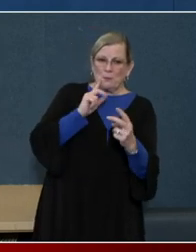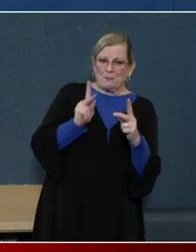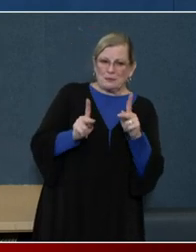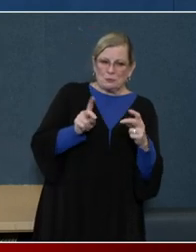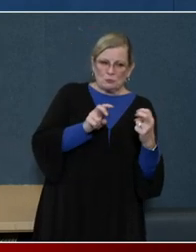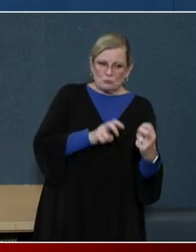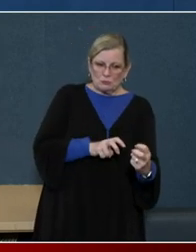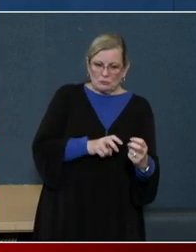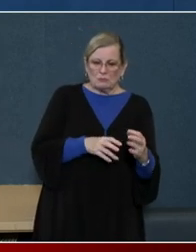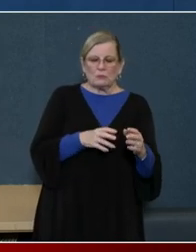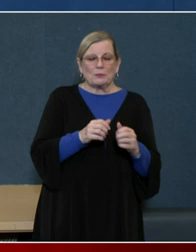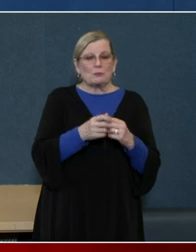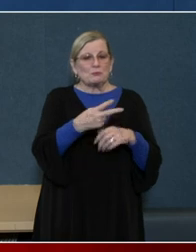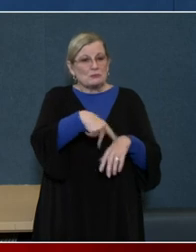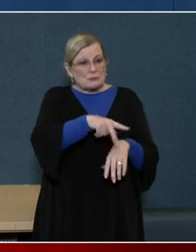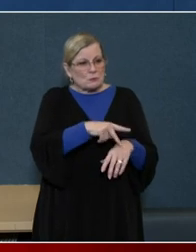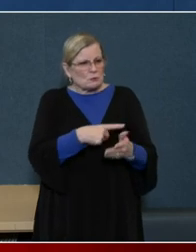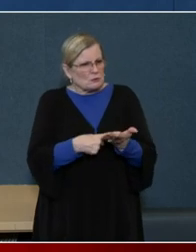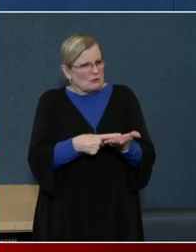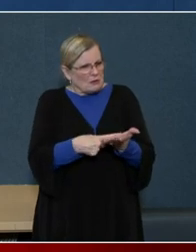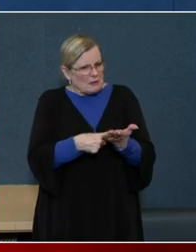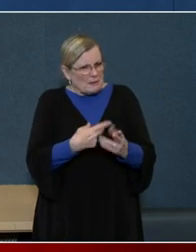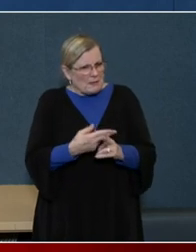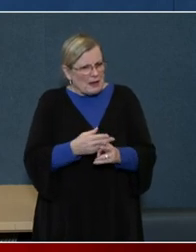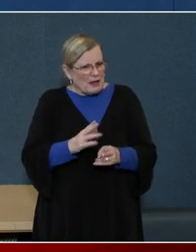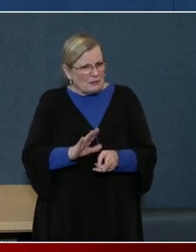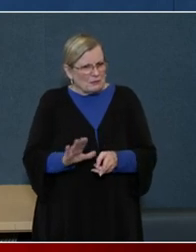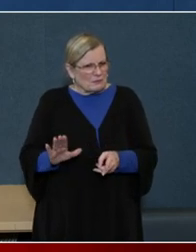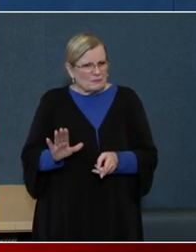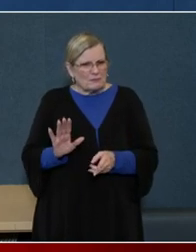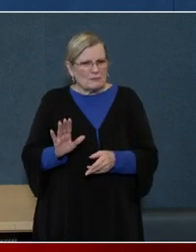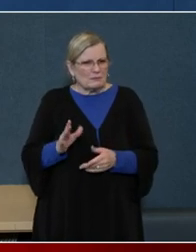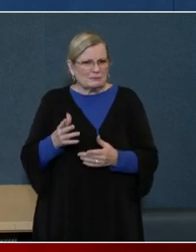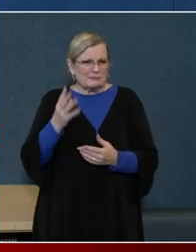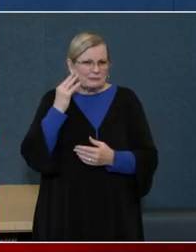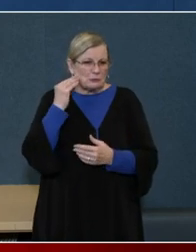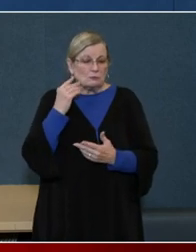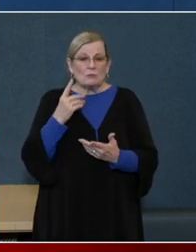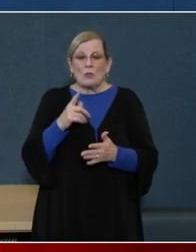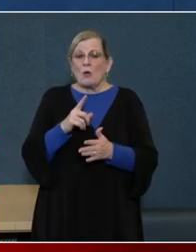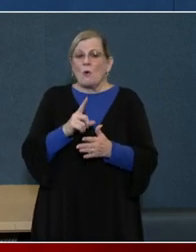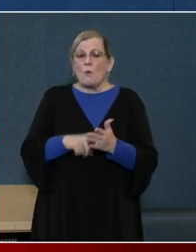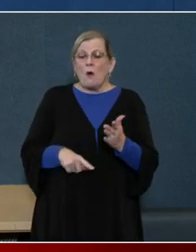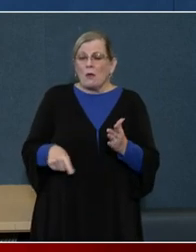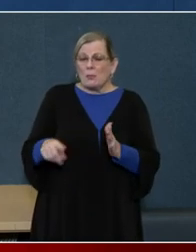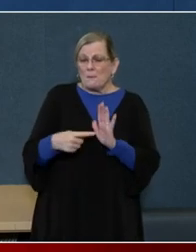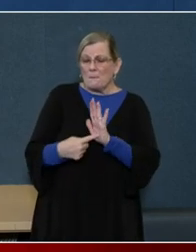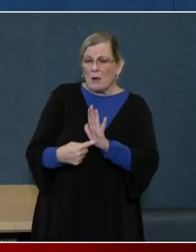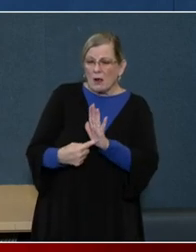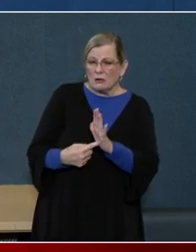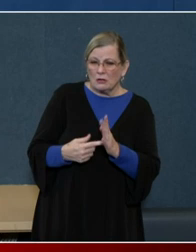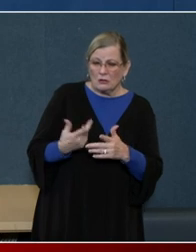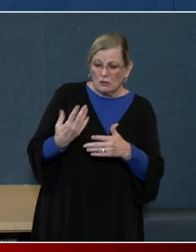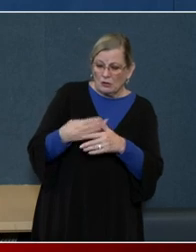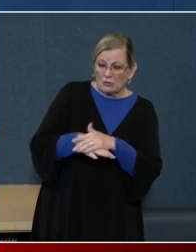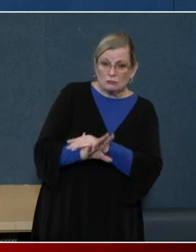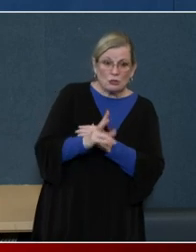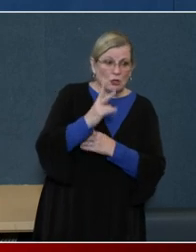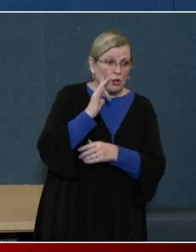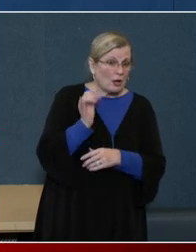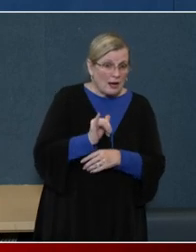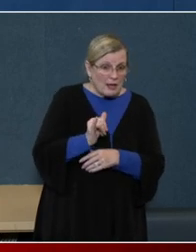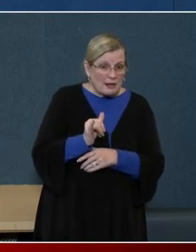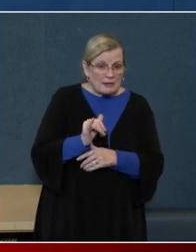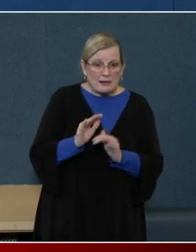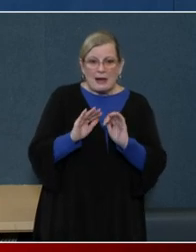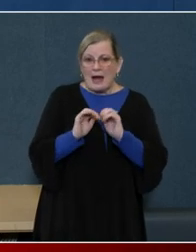also provided information on what model entry will look like and how to set up their buildings. And then we'll continue